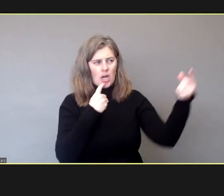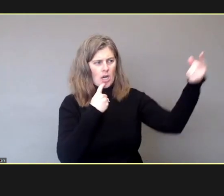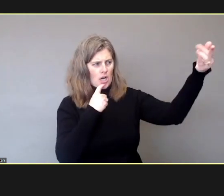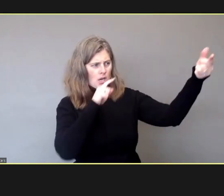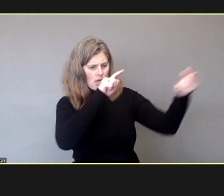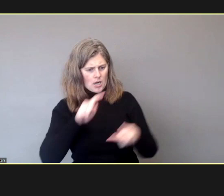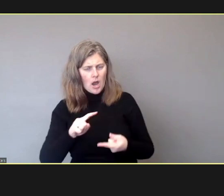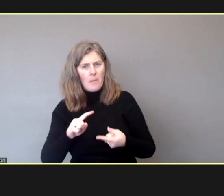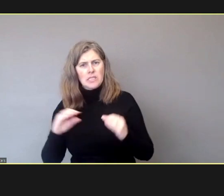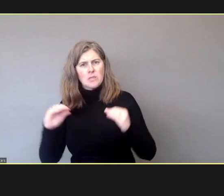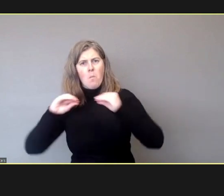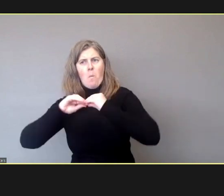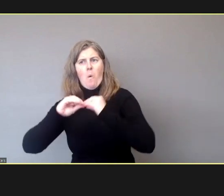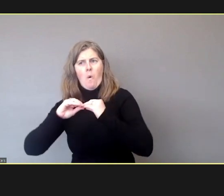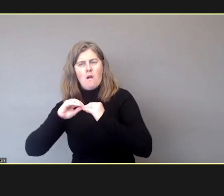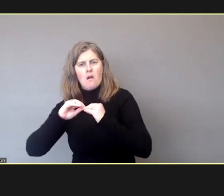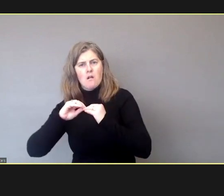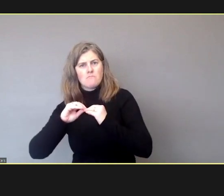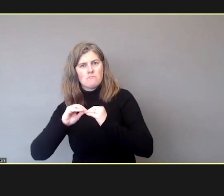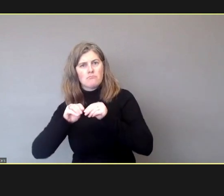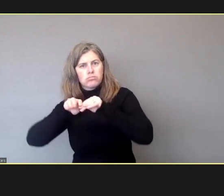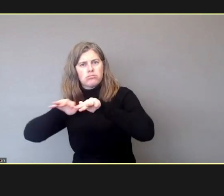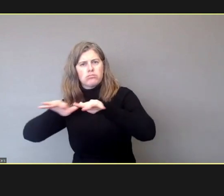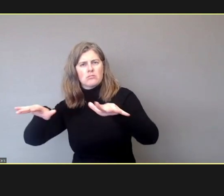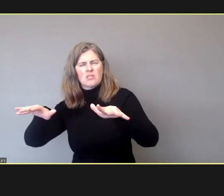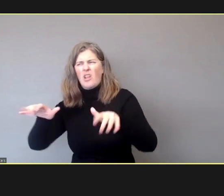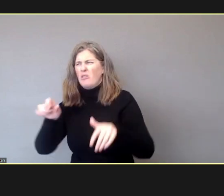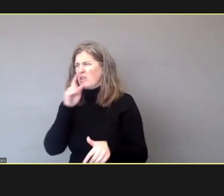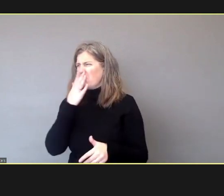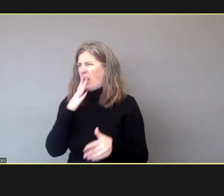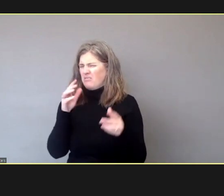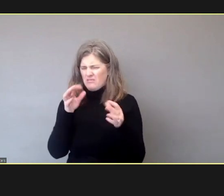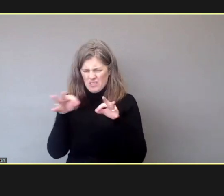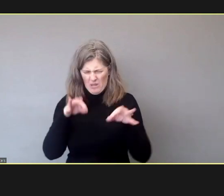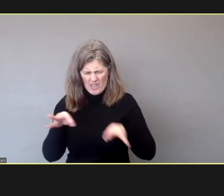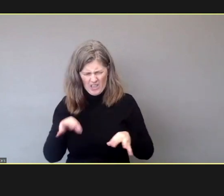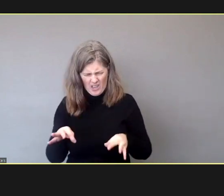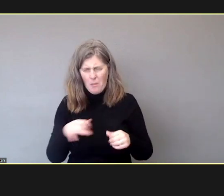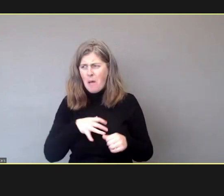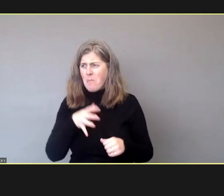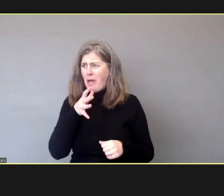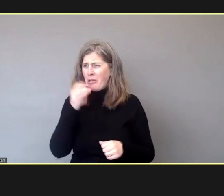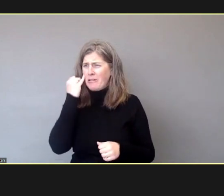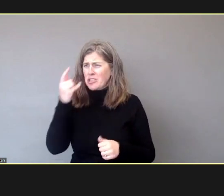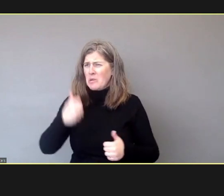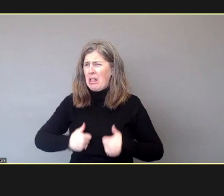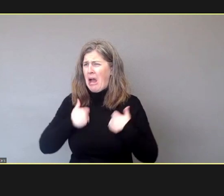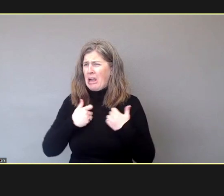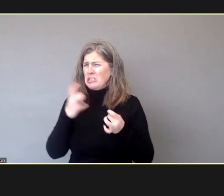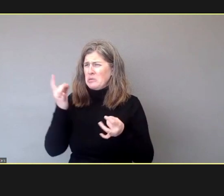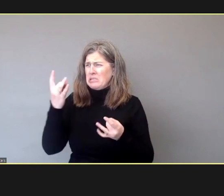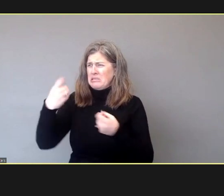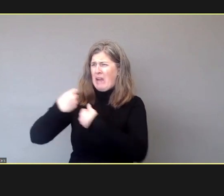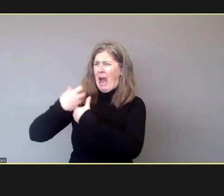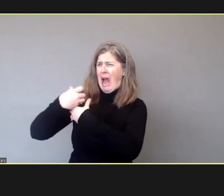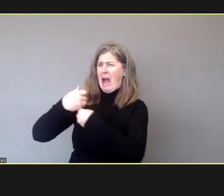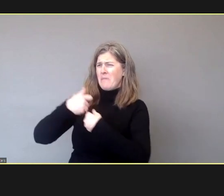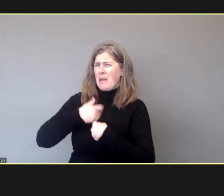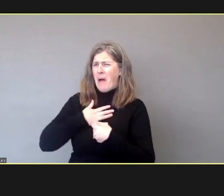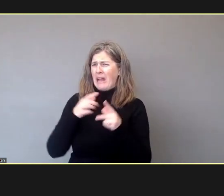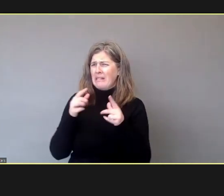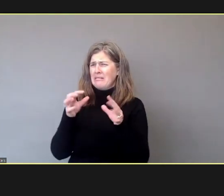more bad. That was really bad grammar. My mother, were she alive, would probably appear and make a comment.